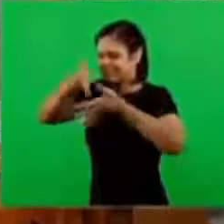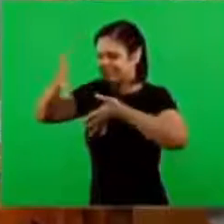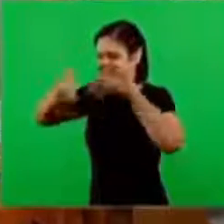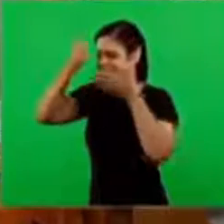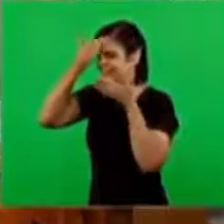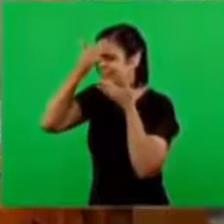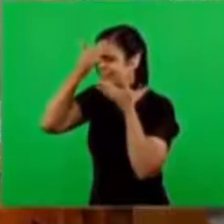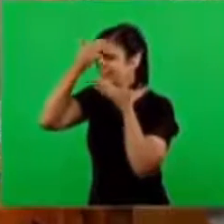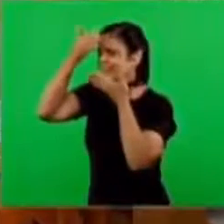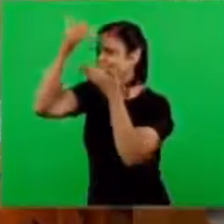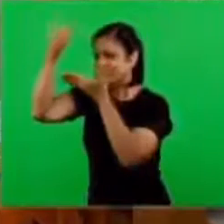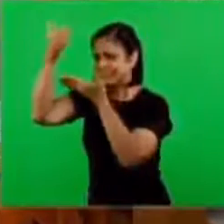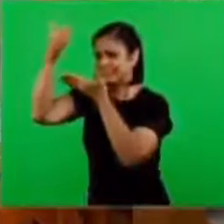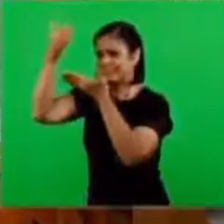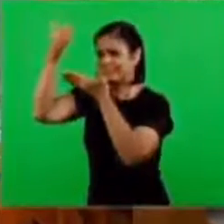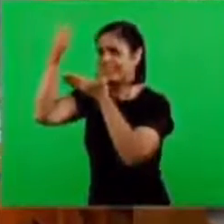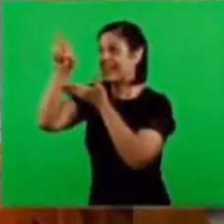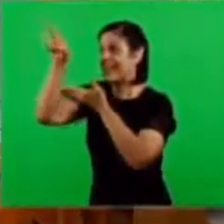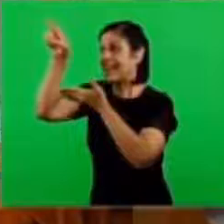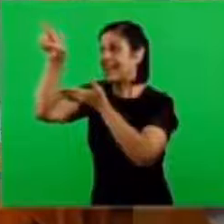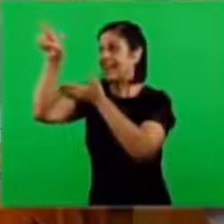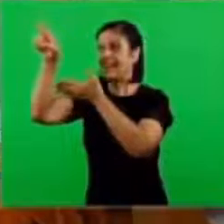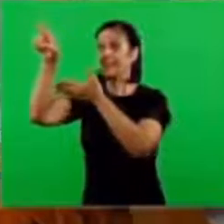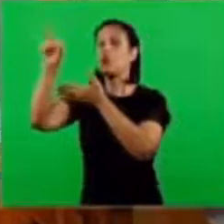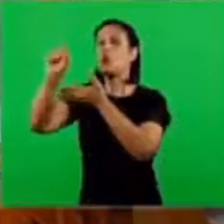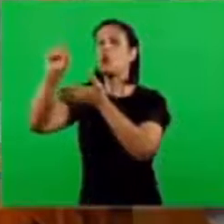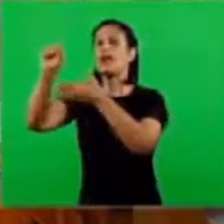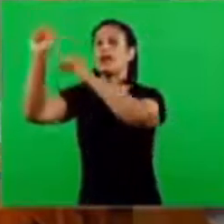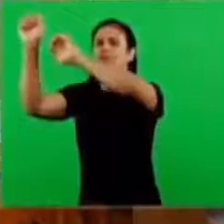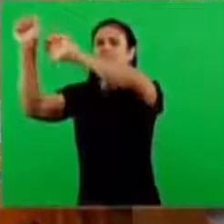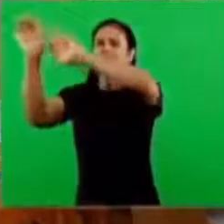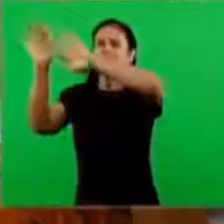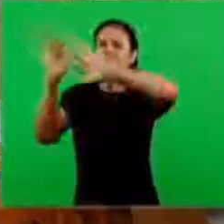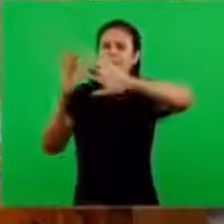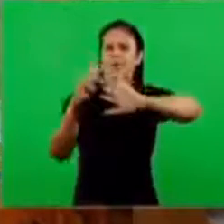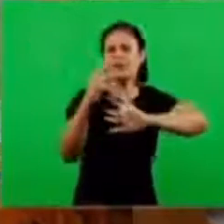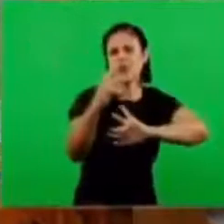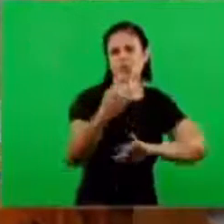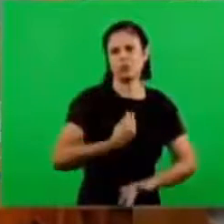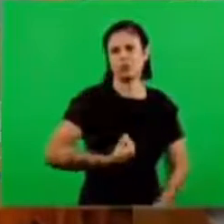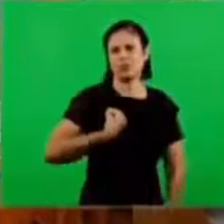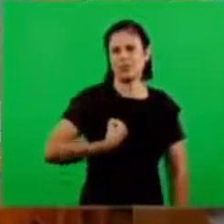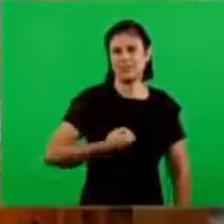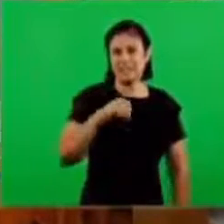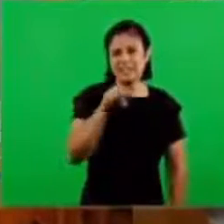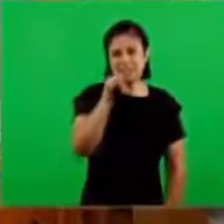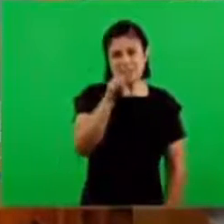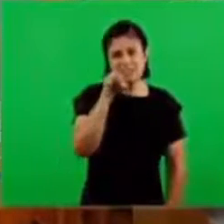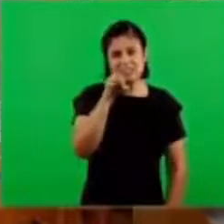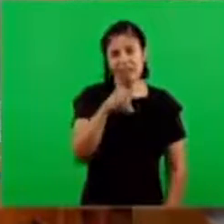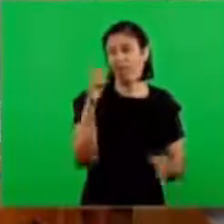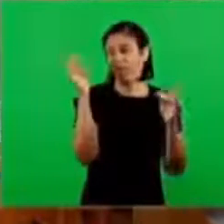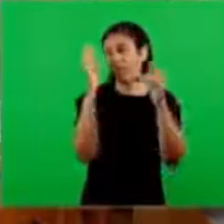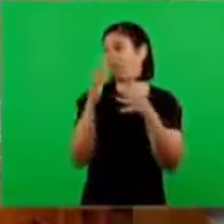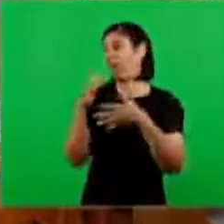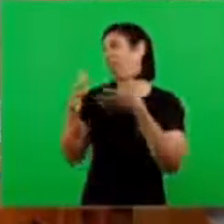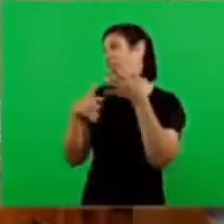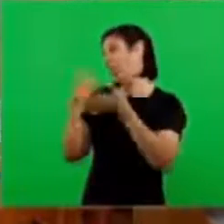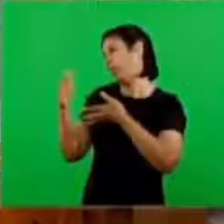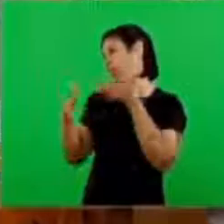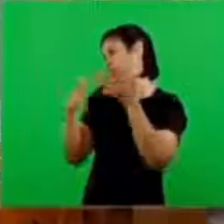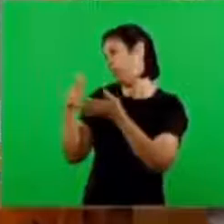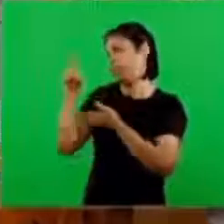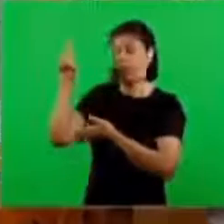from the Spirit, from your soul, what the Lord deserves. He is bringing back to you the benefits of your